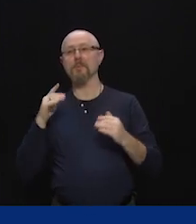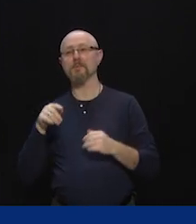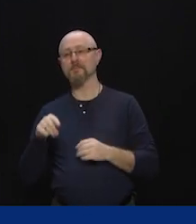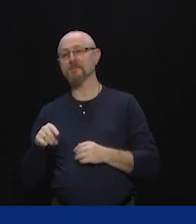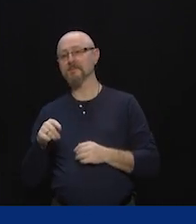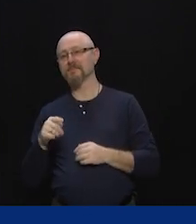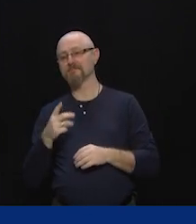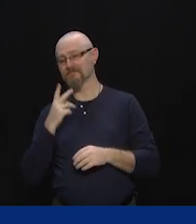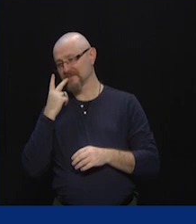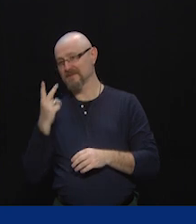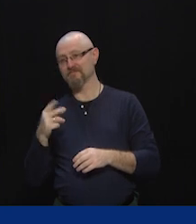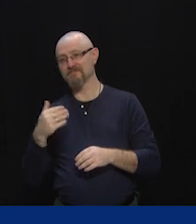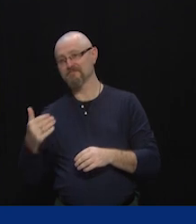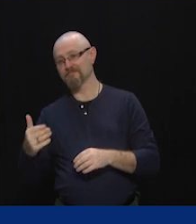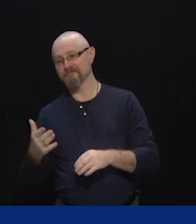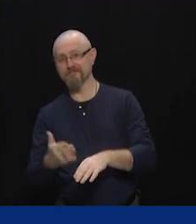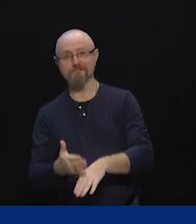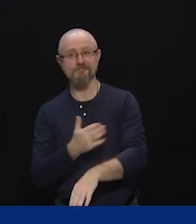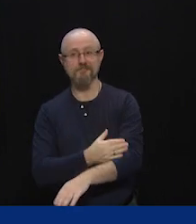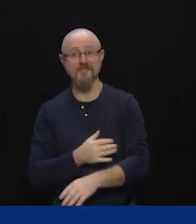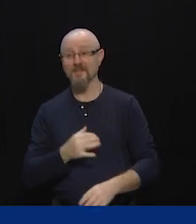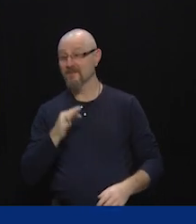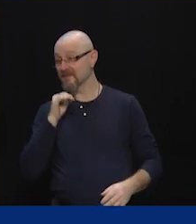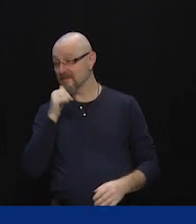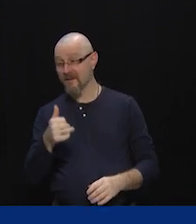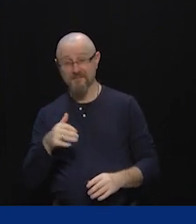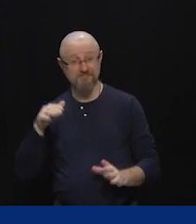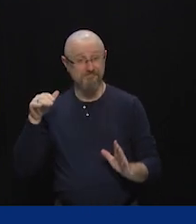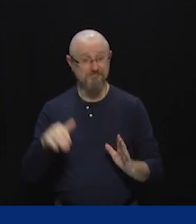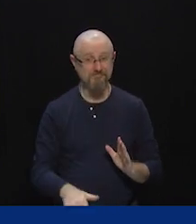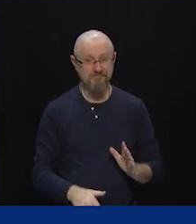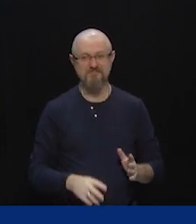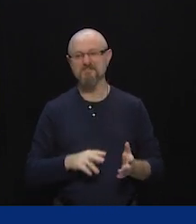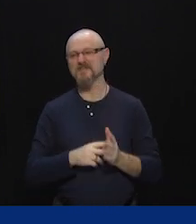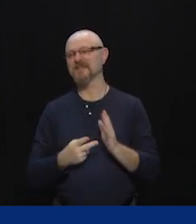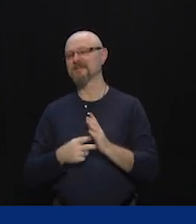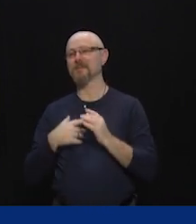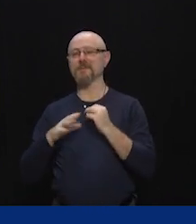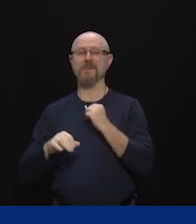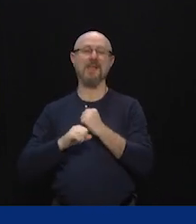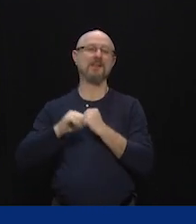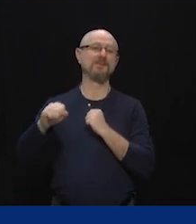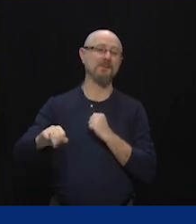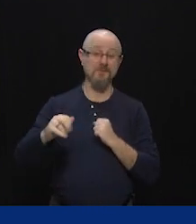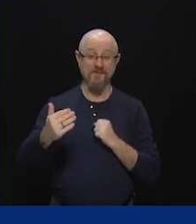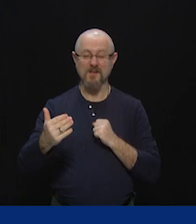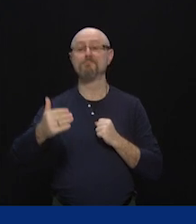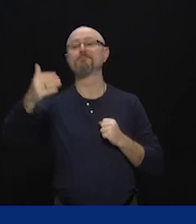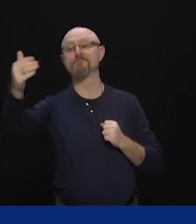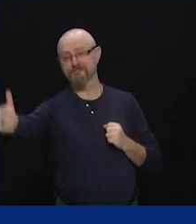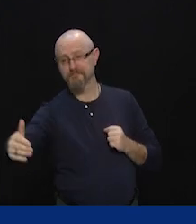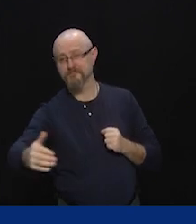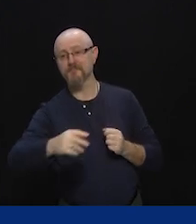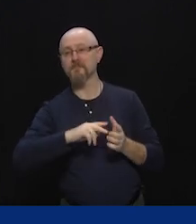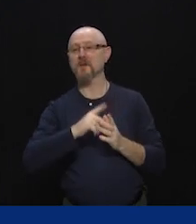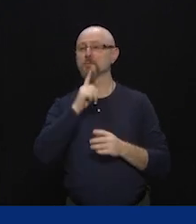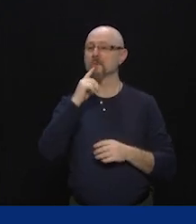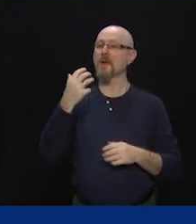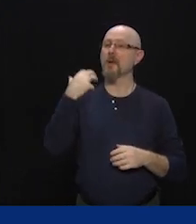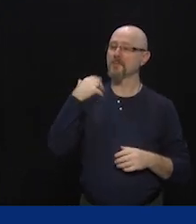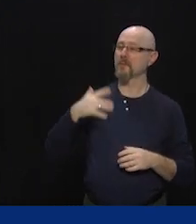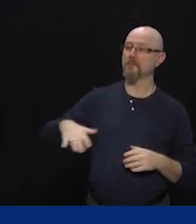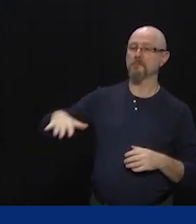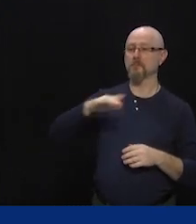some improvements. But if we don't, we'll be willing to extend these and making sure that we keep the Capitol safe and making sure that our